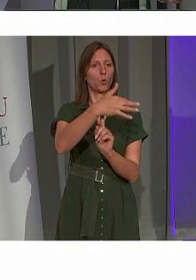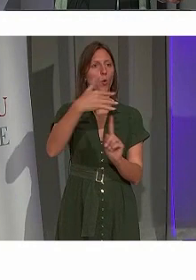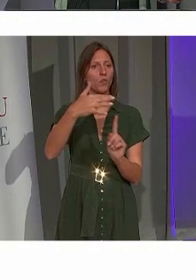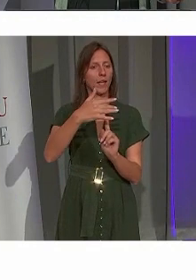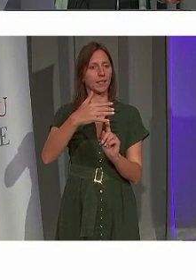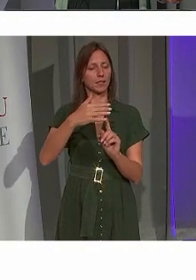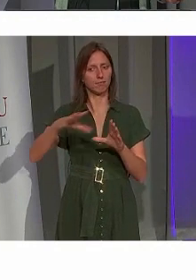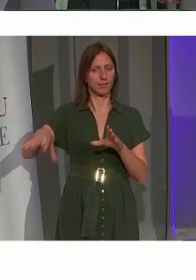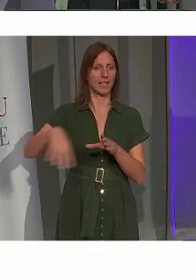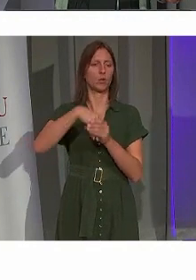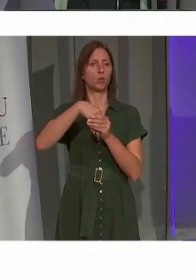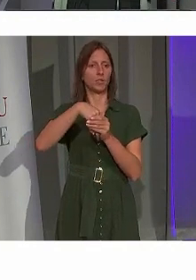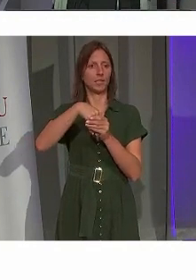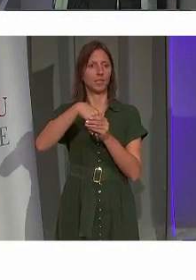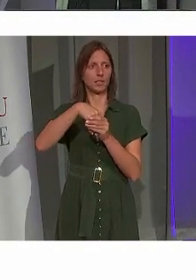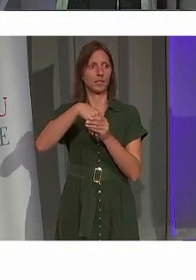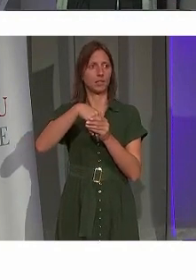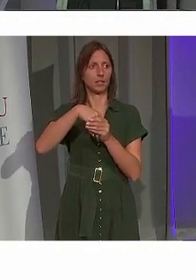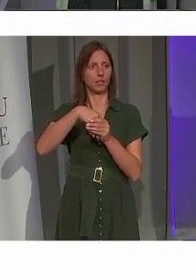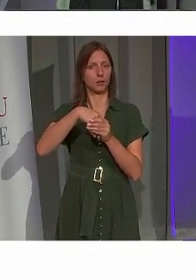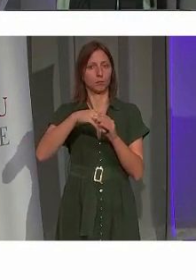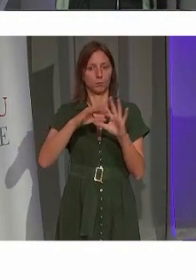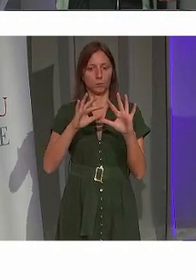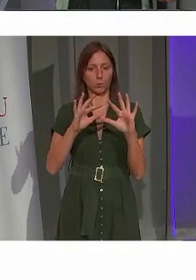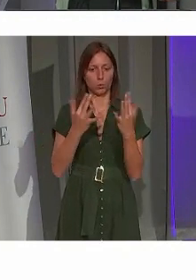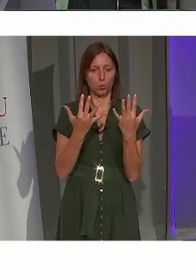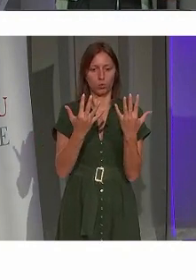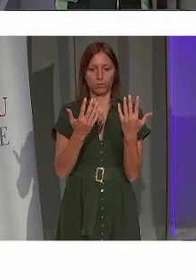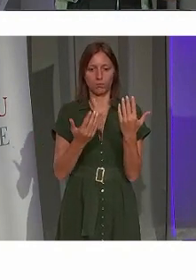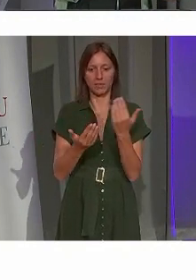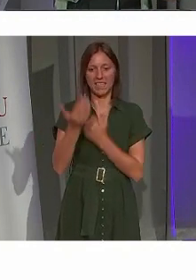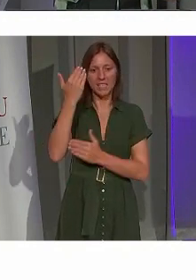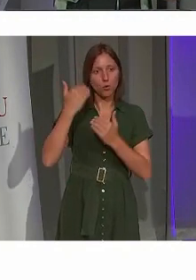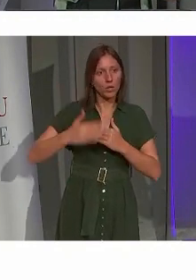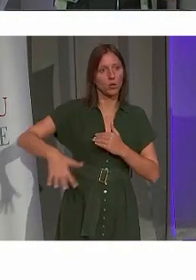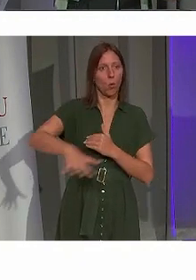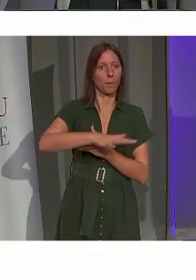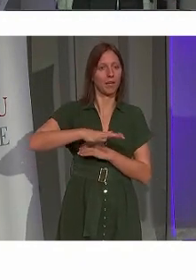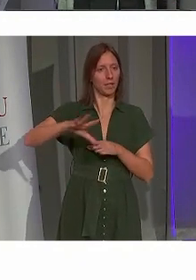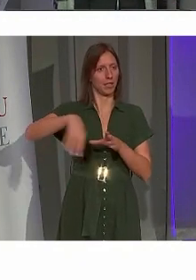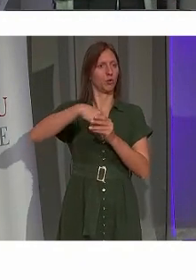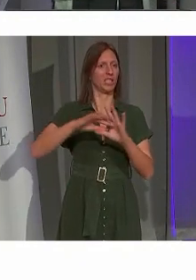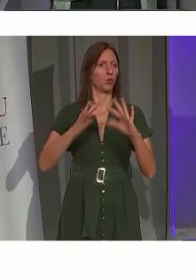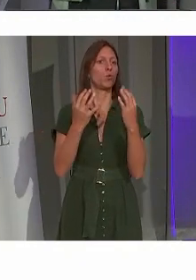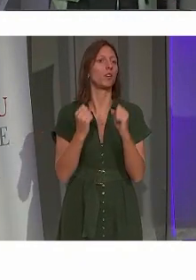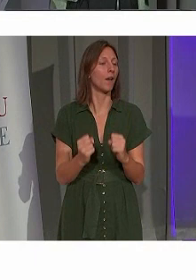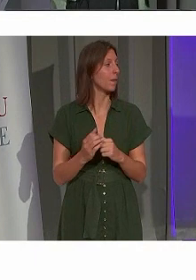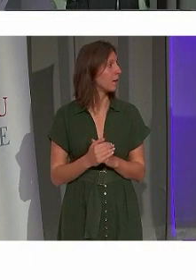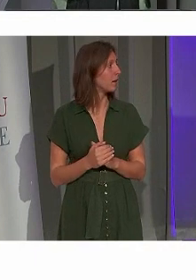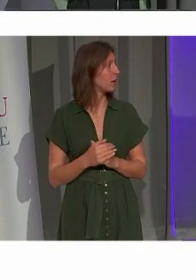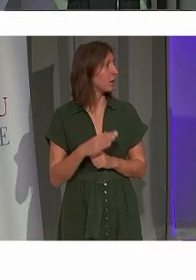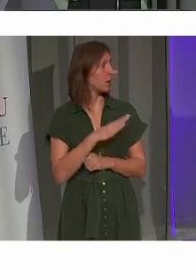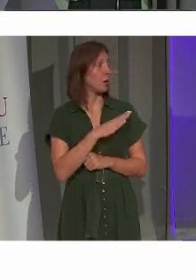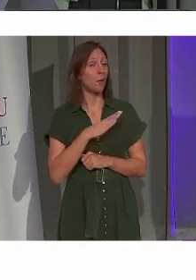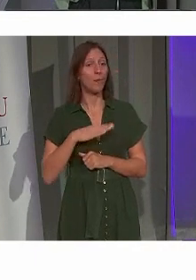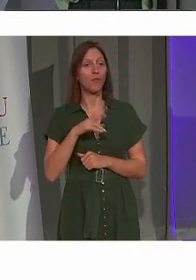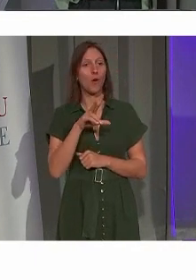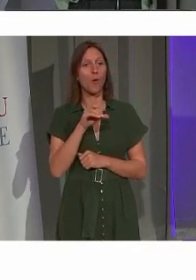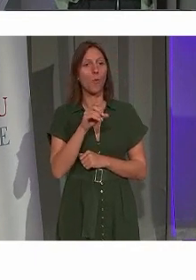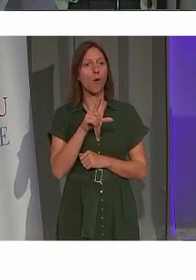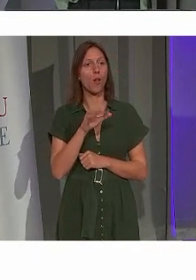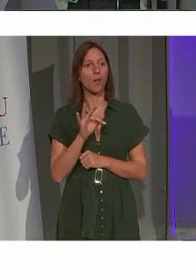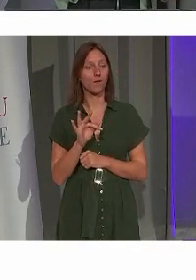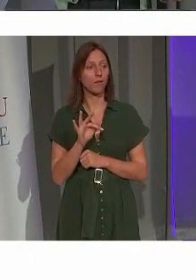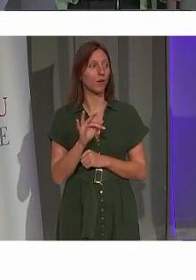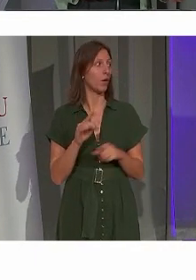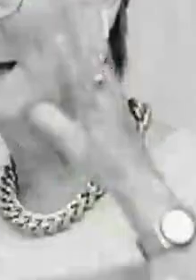about the international context for inclusion and accessibility in the historical buildings.